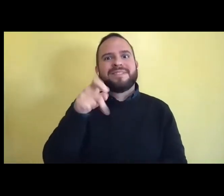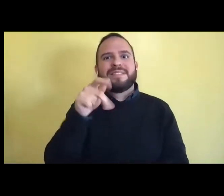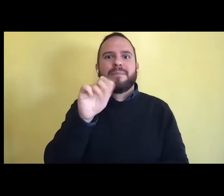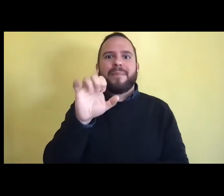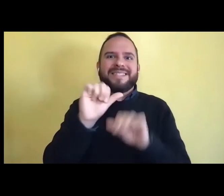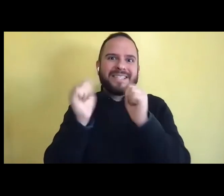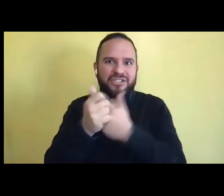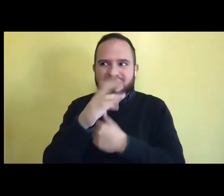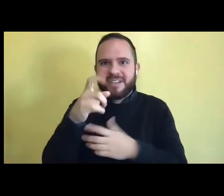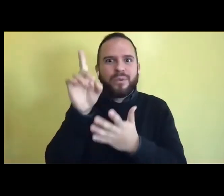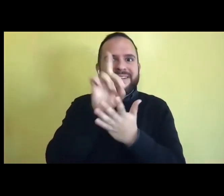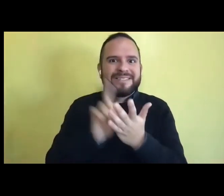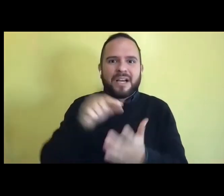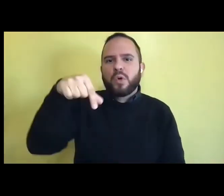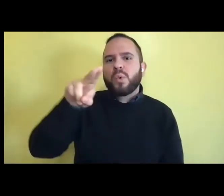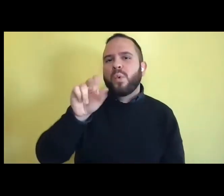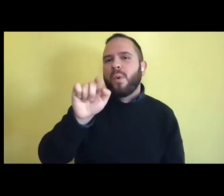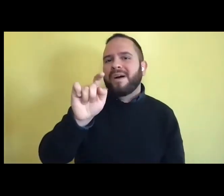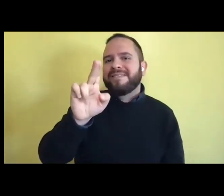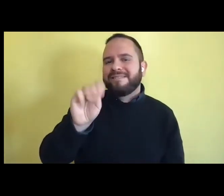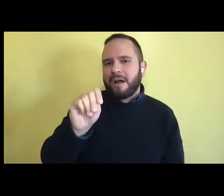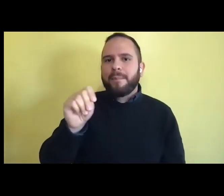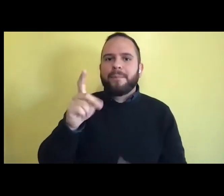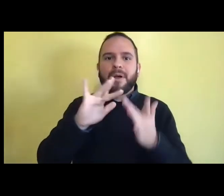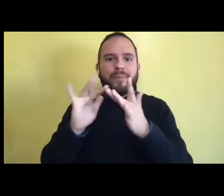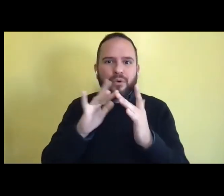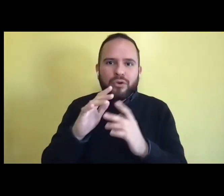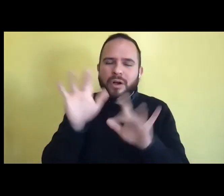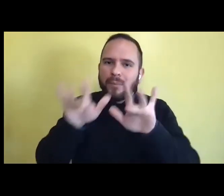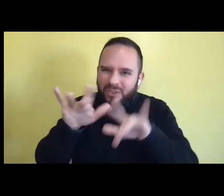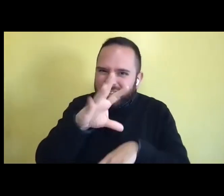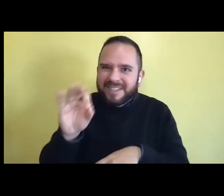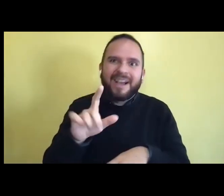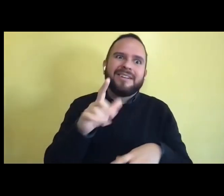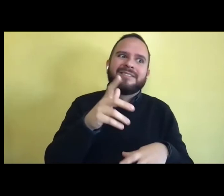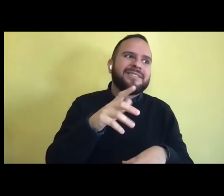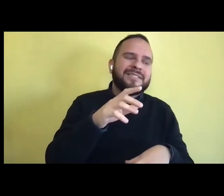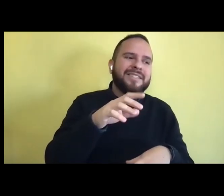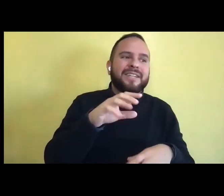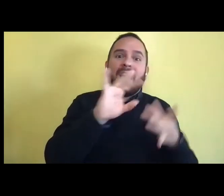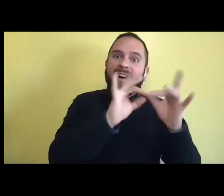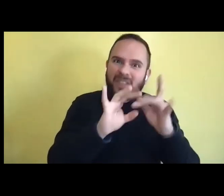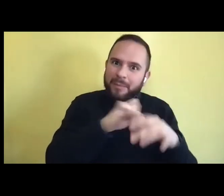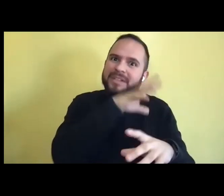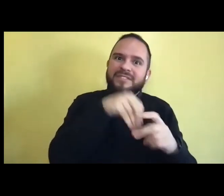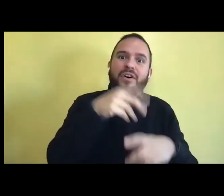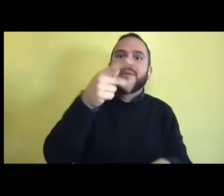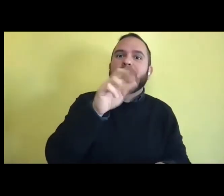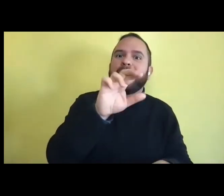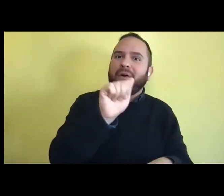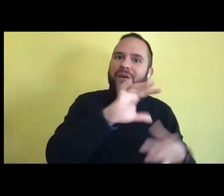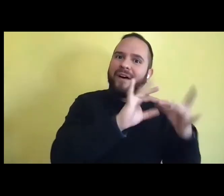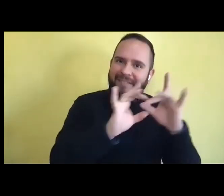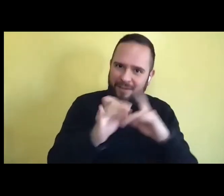quantum computers, to delivering the Olympics and Paralympics, to the more mundane stuff like helping people with